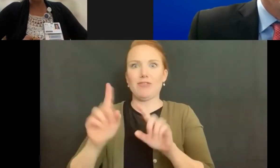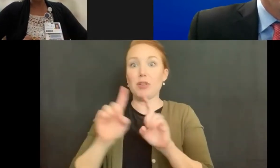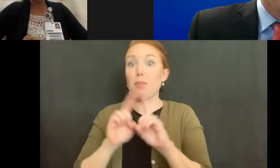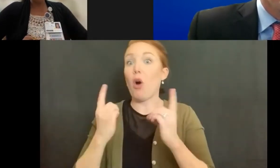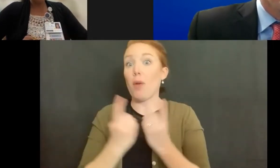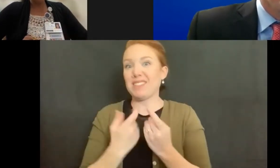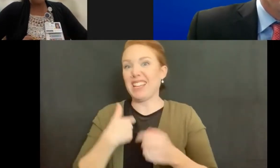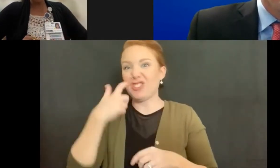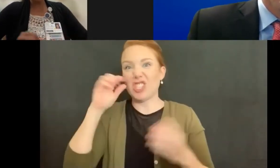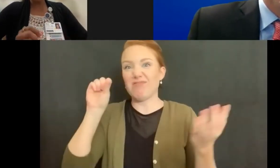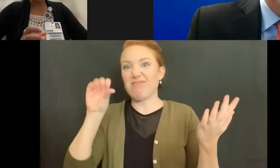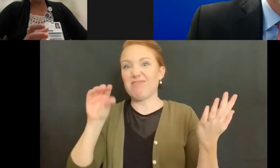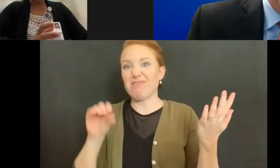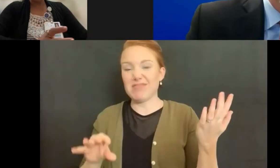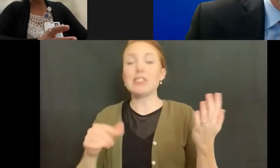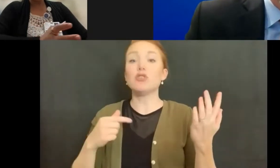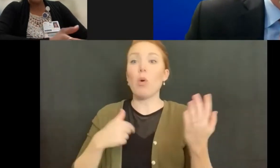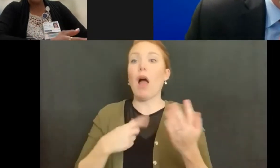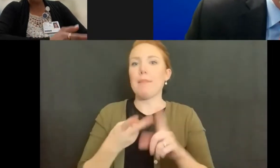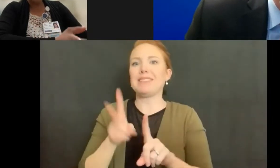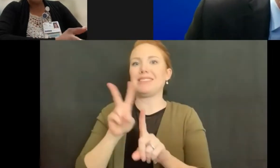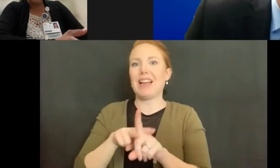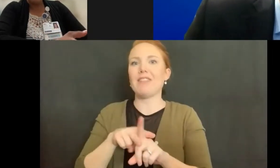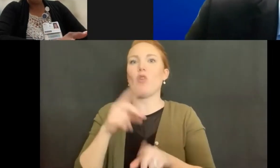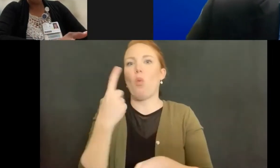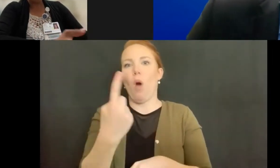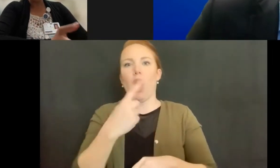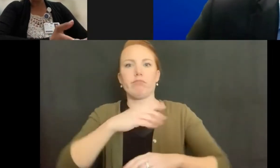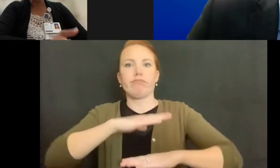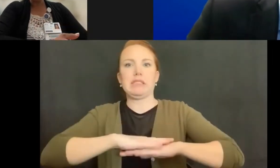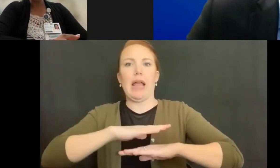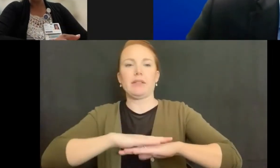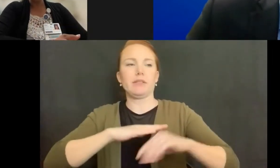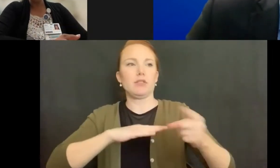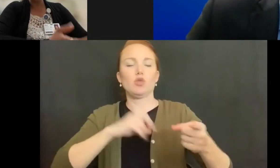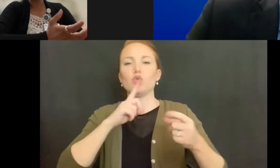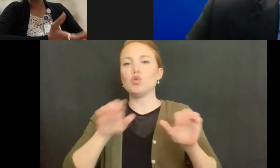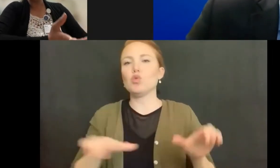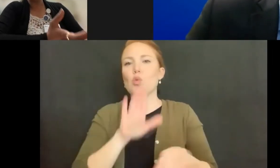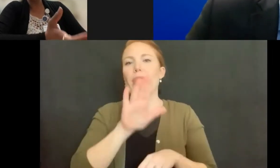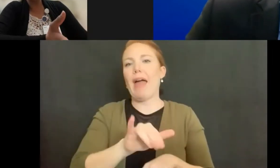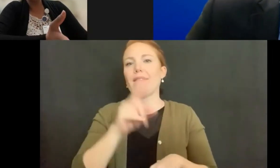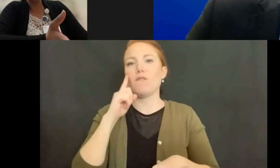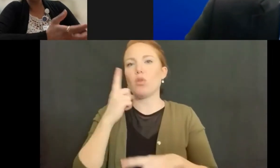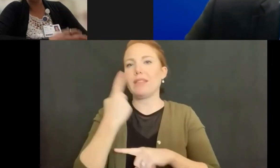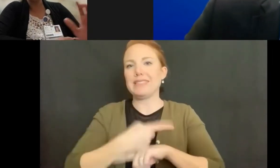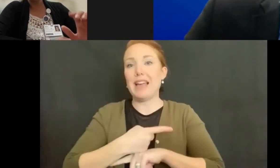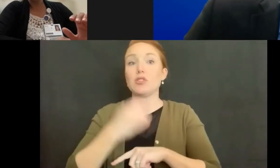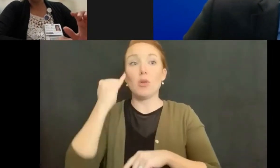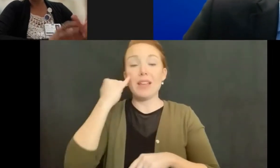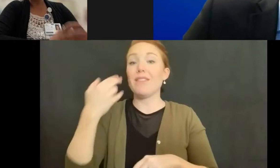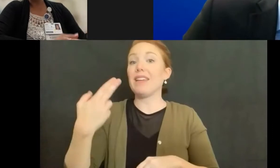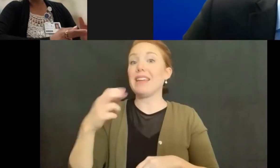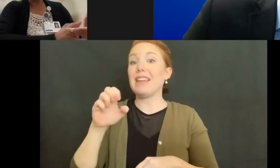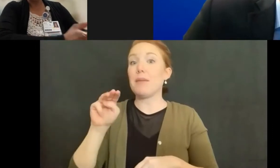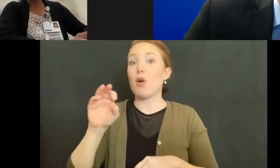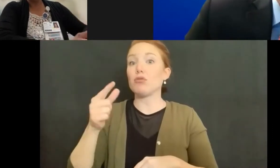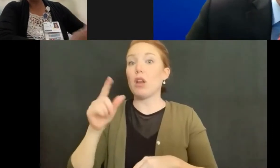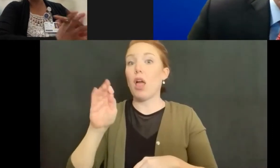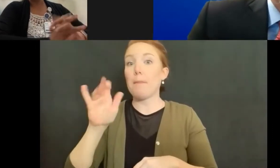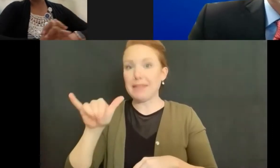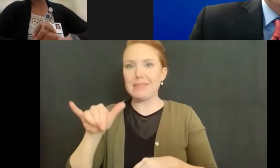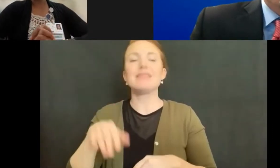I'm assigned on one of the bench to perform that task for the day. So if I'm in a hematology, I'm assigned